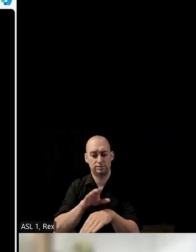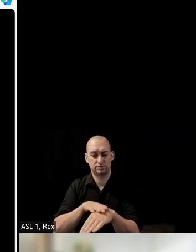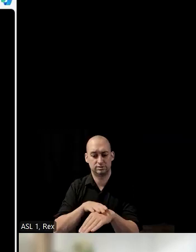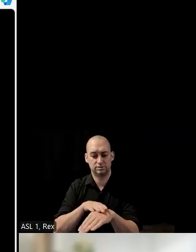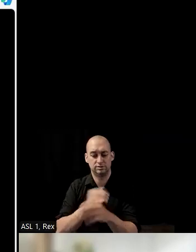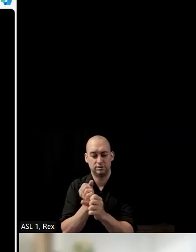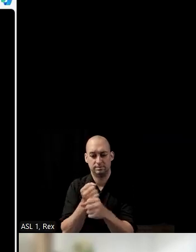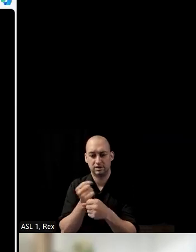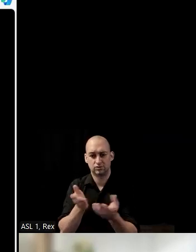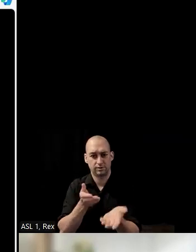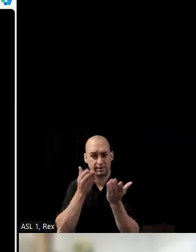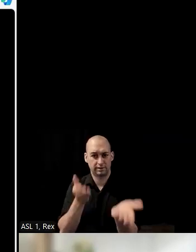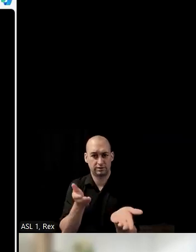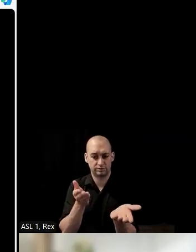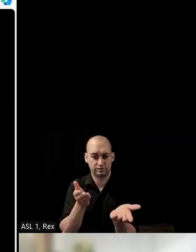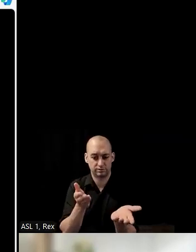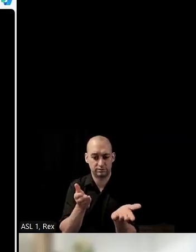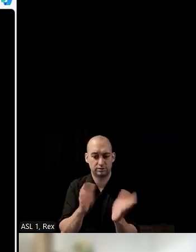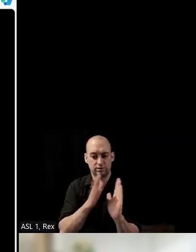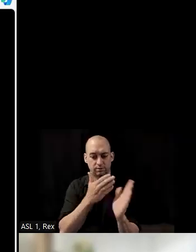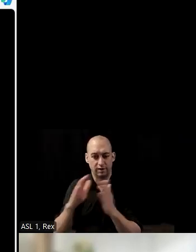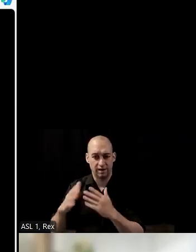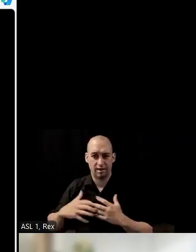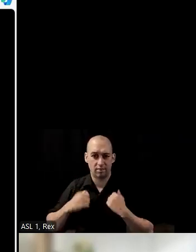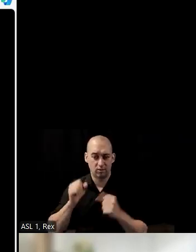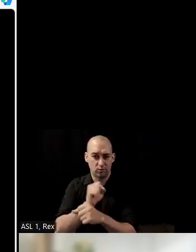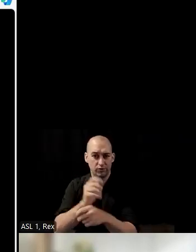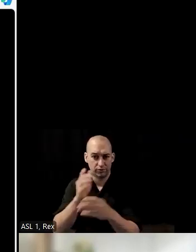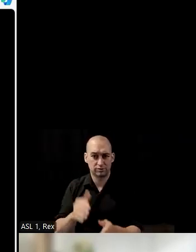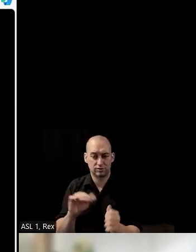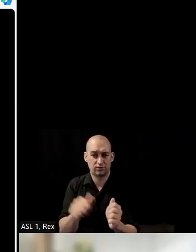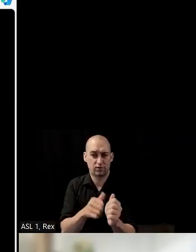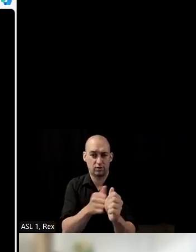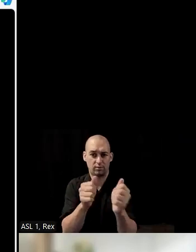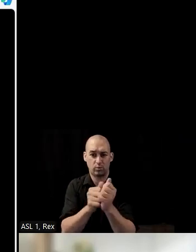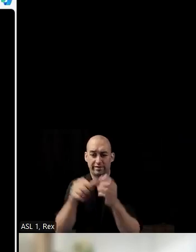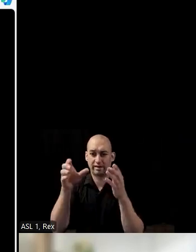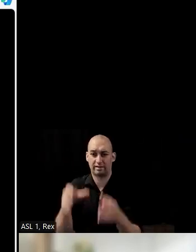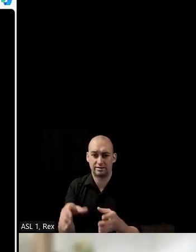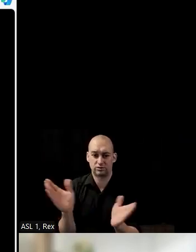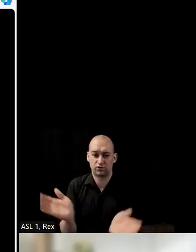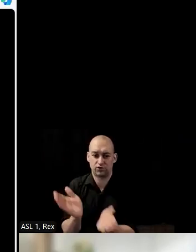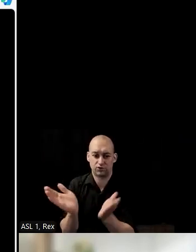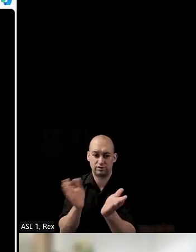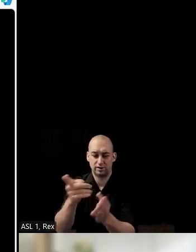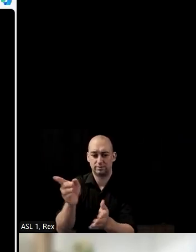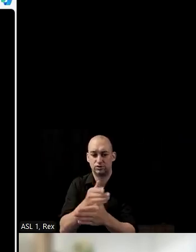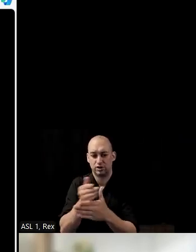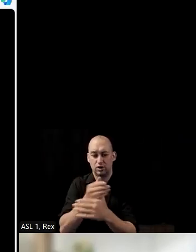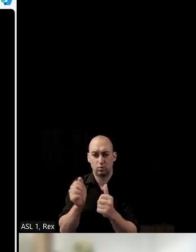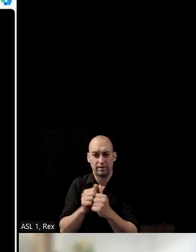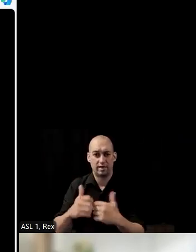And then the community health workers follow up with the clients and encourage them to share with their healthcare